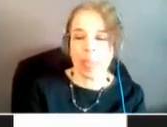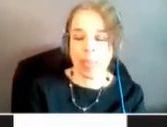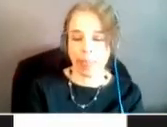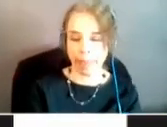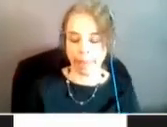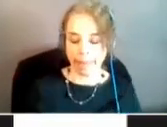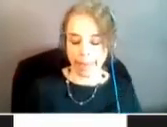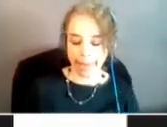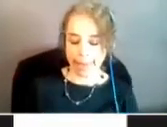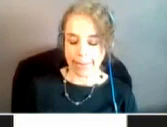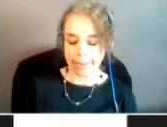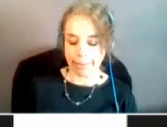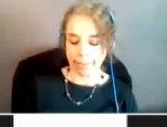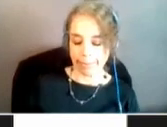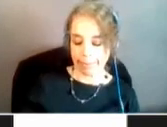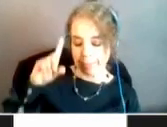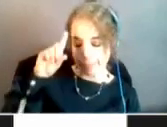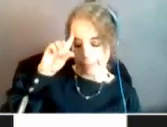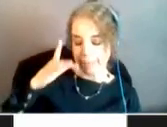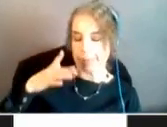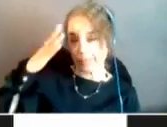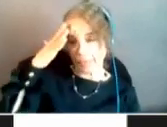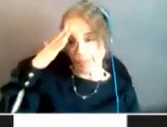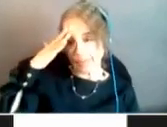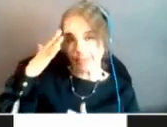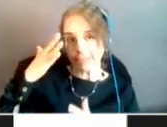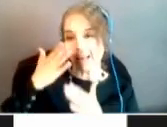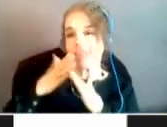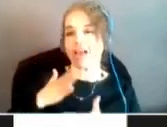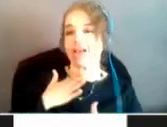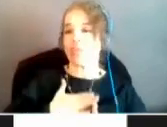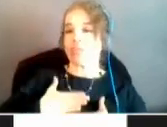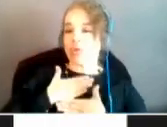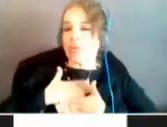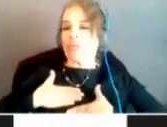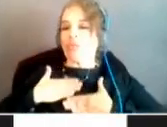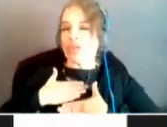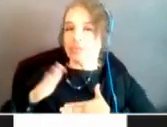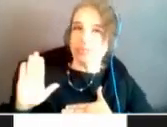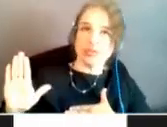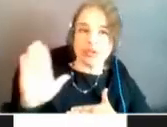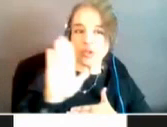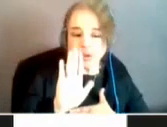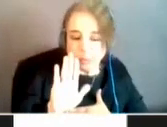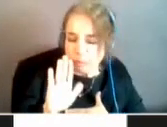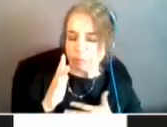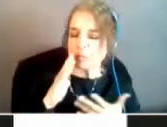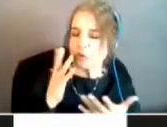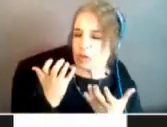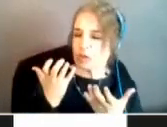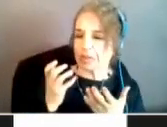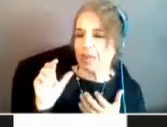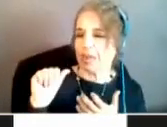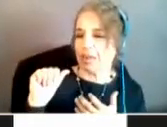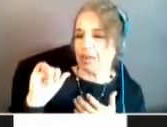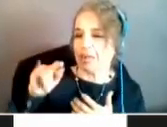Well, I certainly want to just acknowledge the loss. And I also appreciate just your, you know, you're wanting to inquire